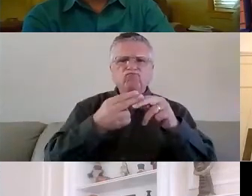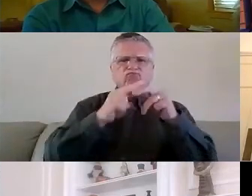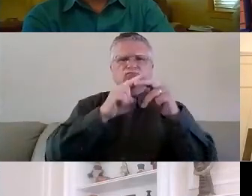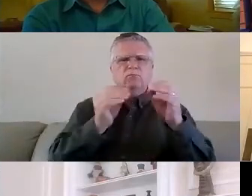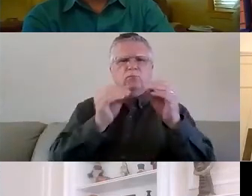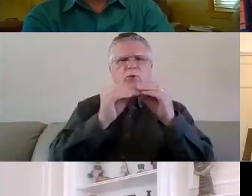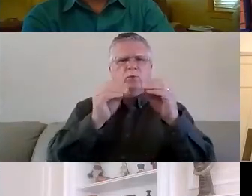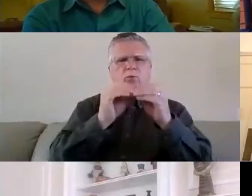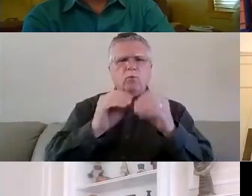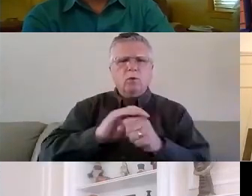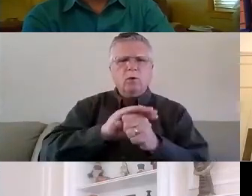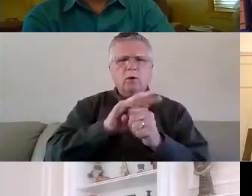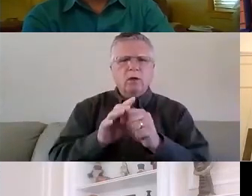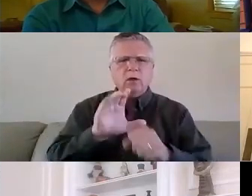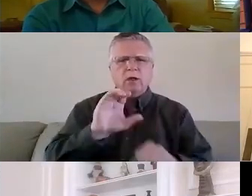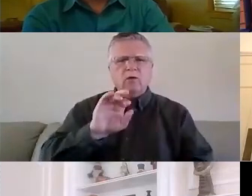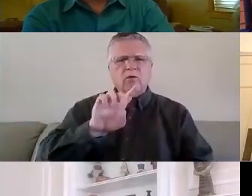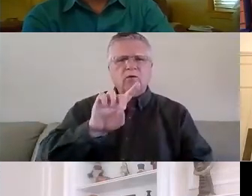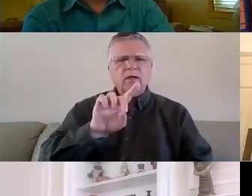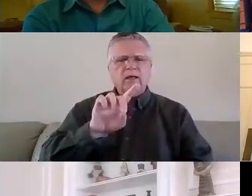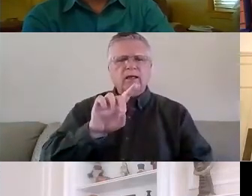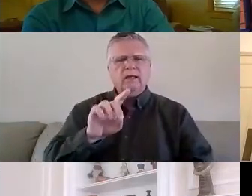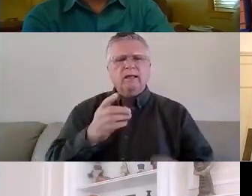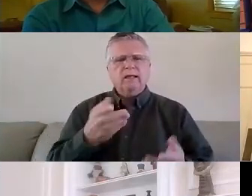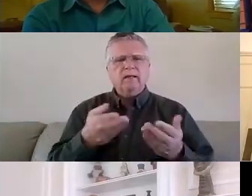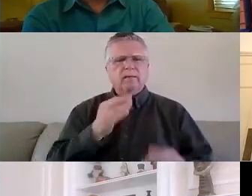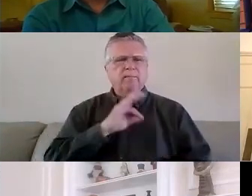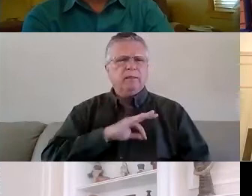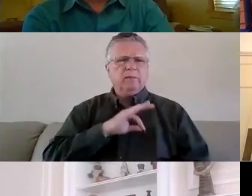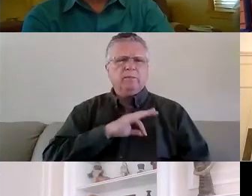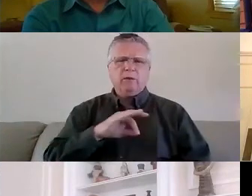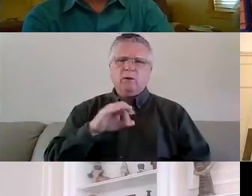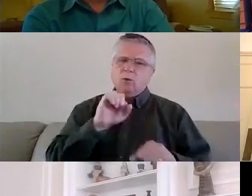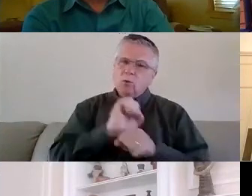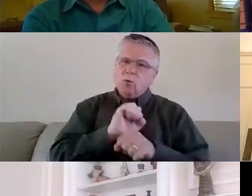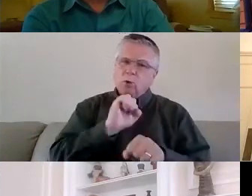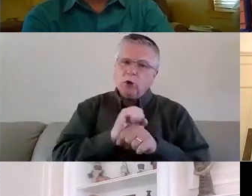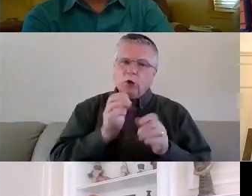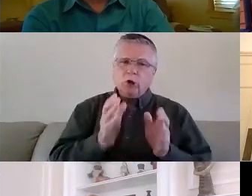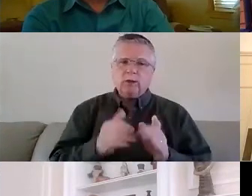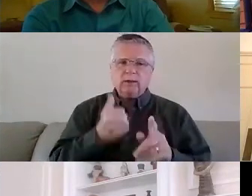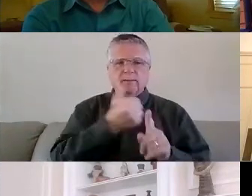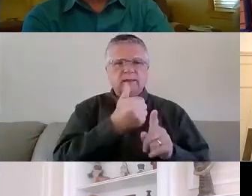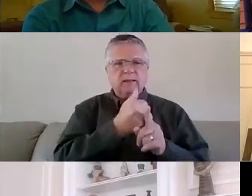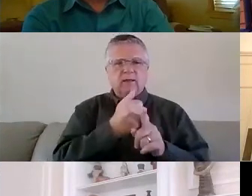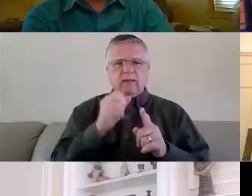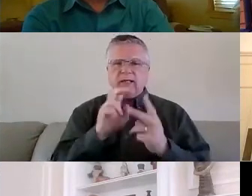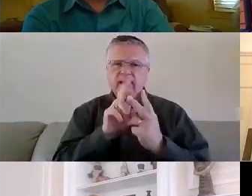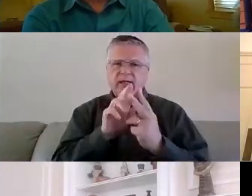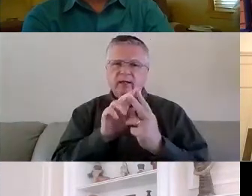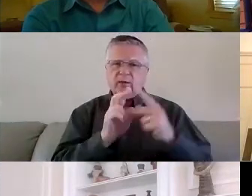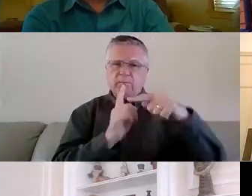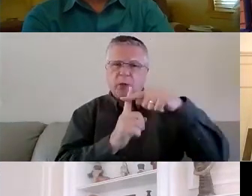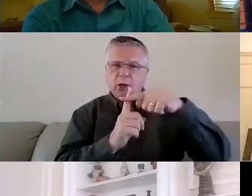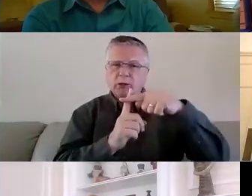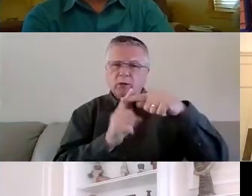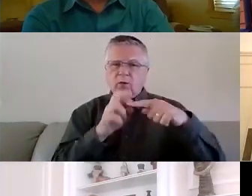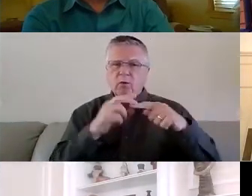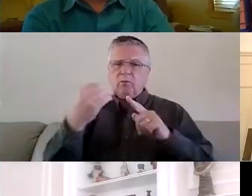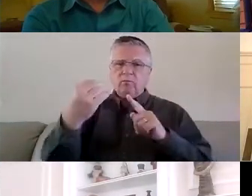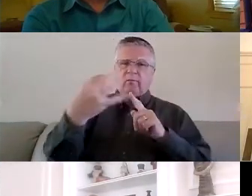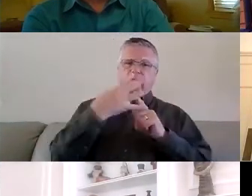COVID cases in the city of Pittsburgh, employees that are either positive or exposed to the